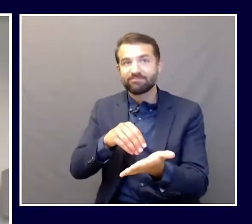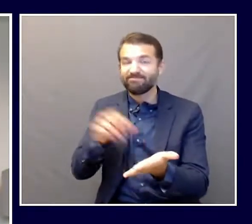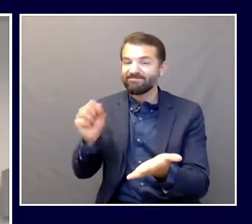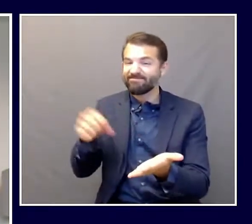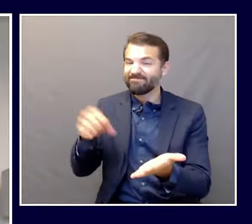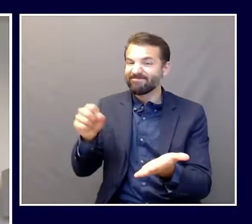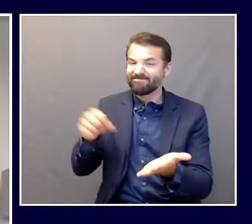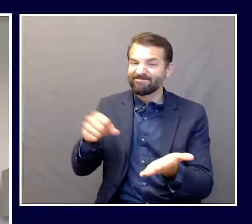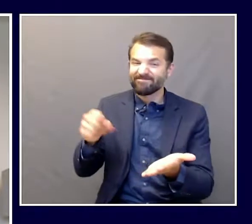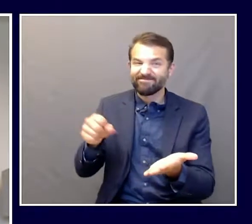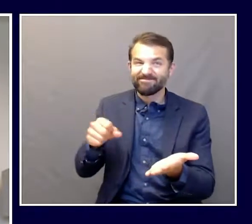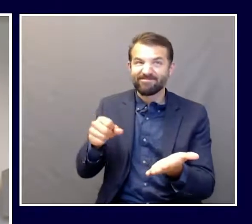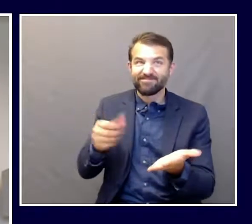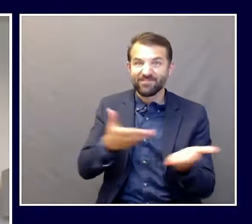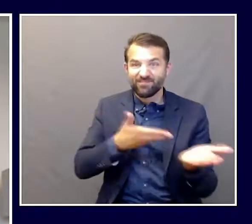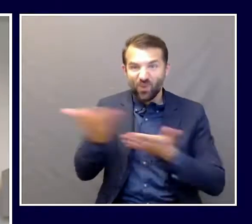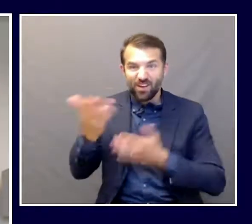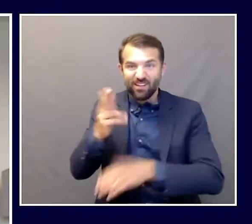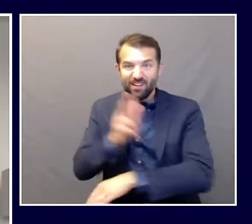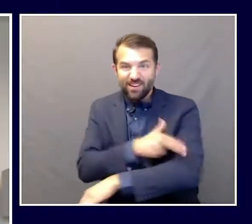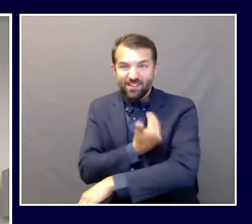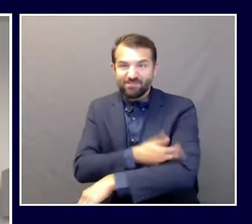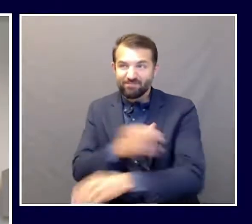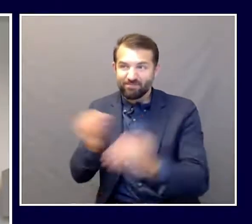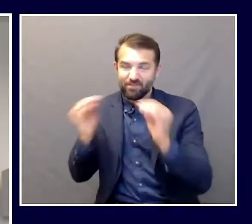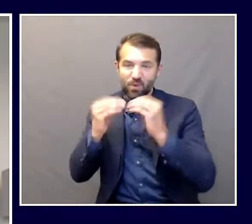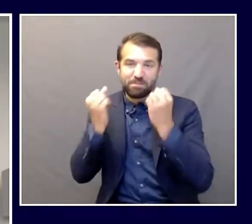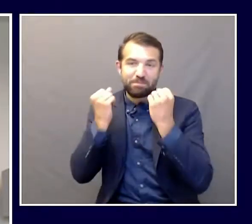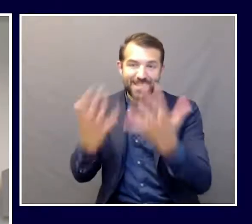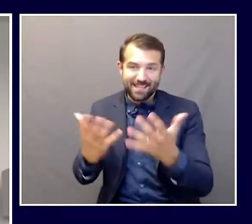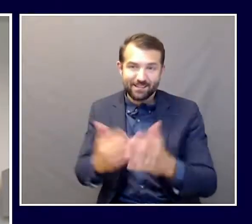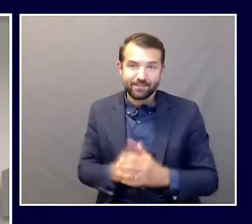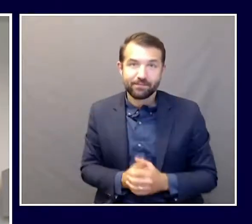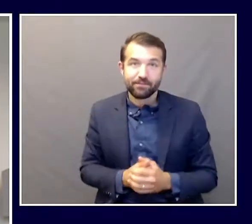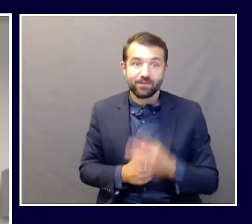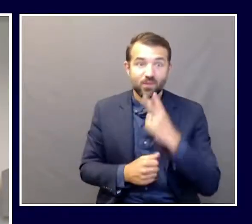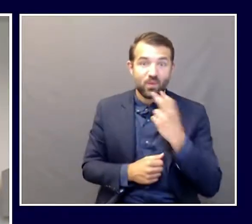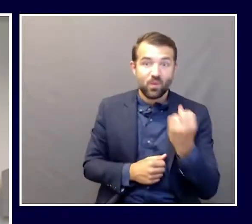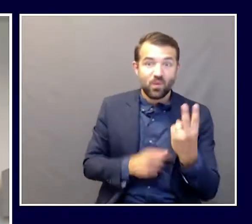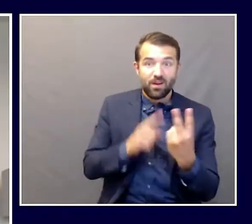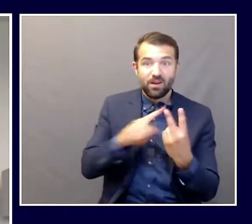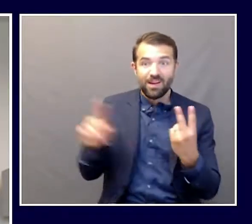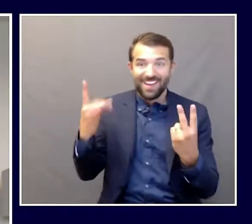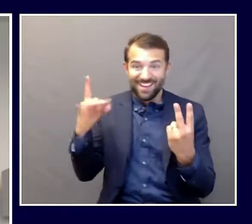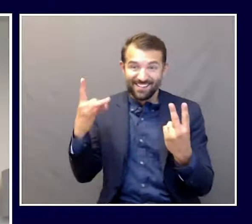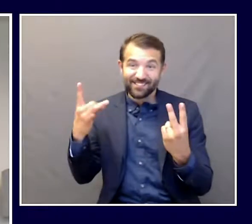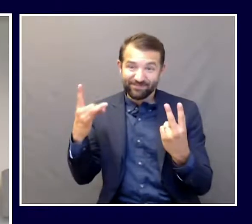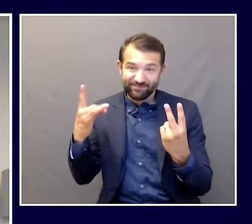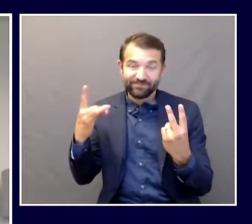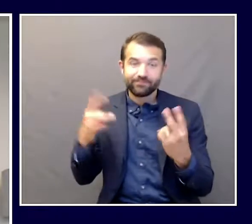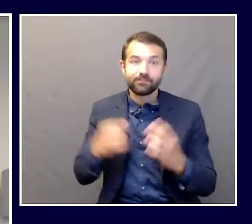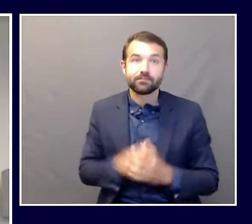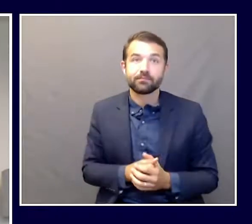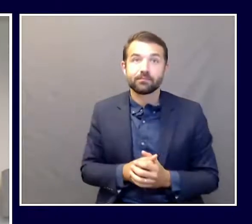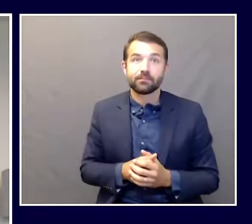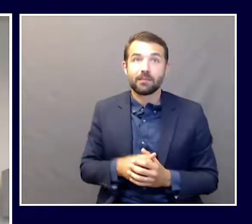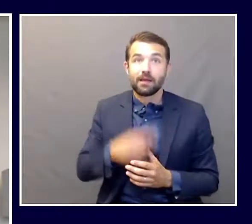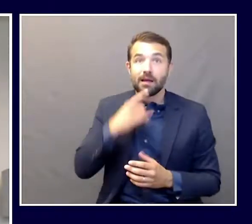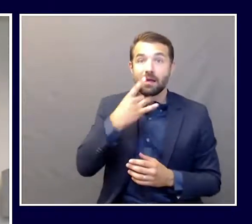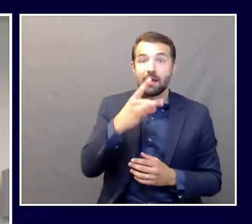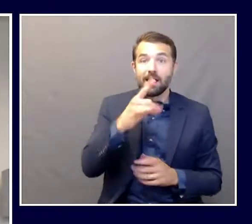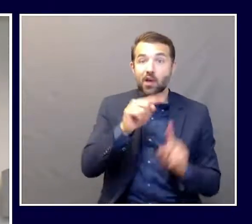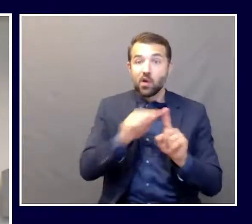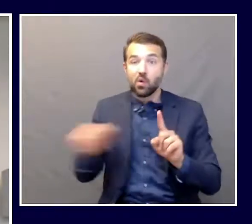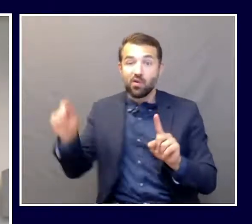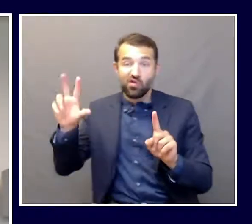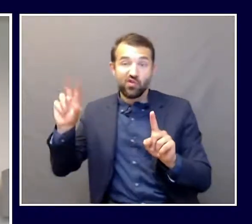data on deaths are still being analyzed. And so based on the early read of the data from a group in Scotland,